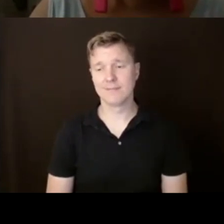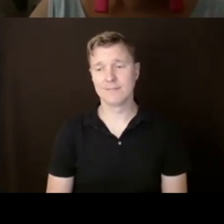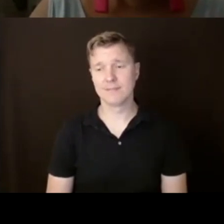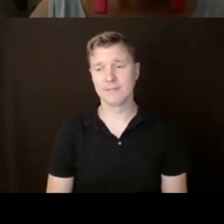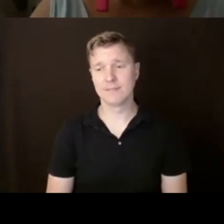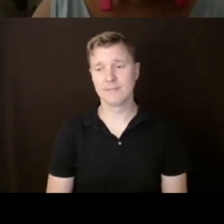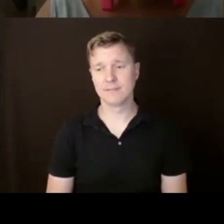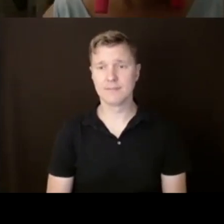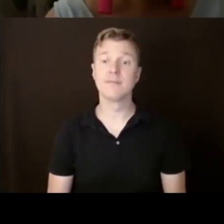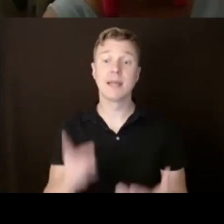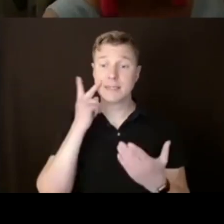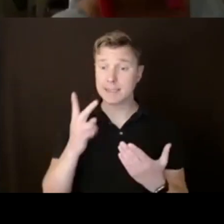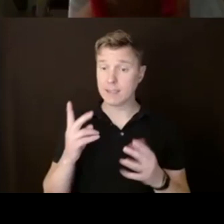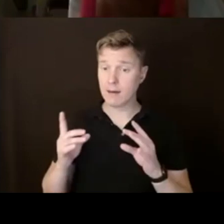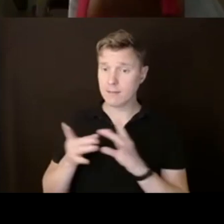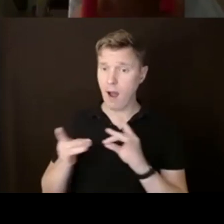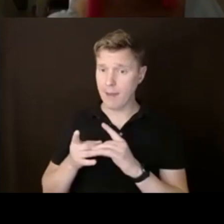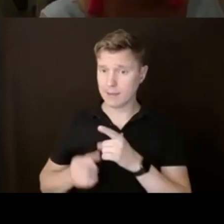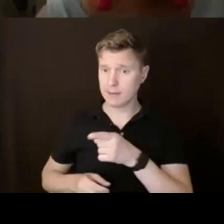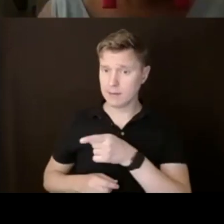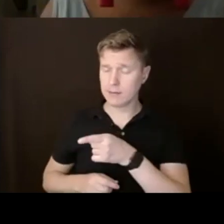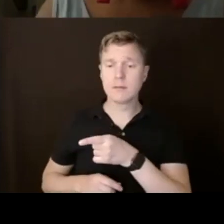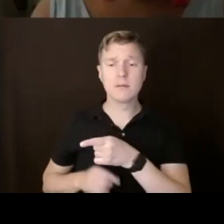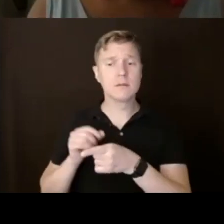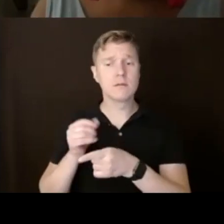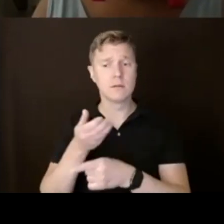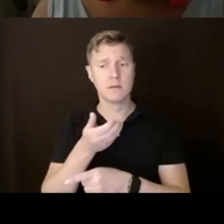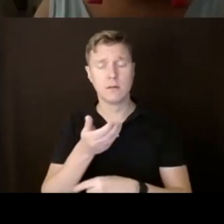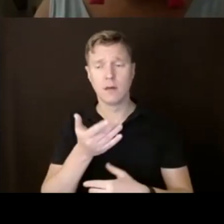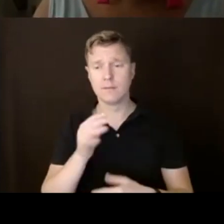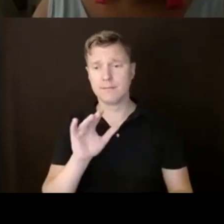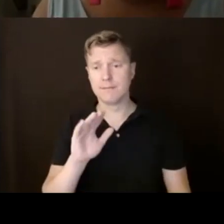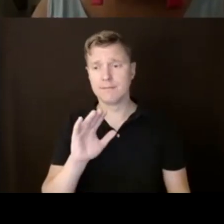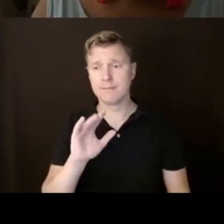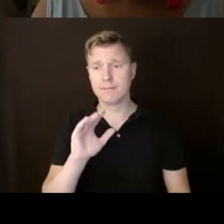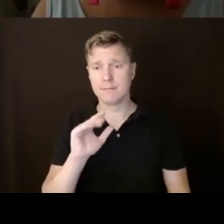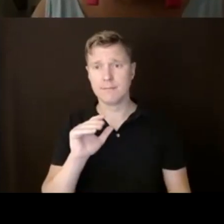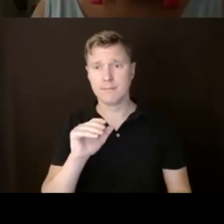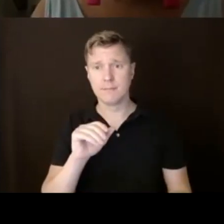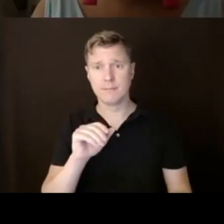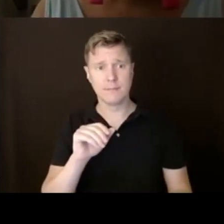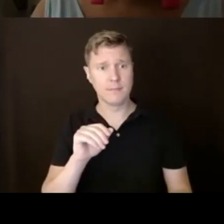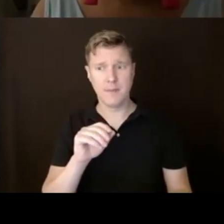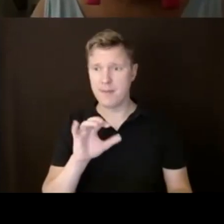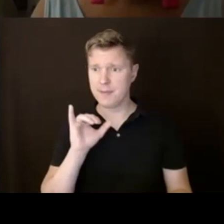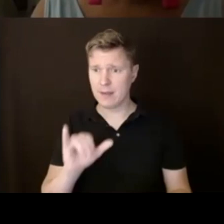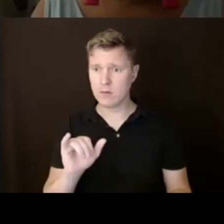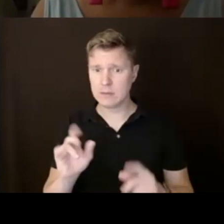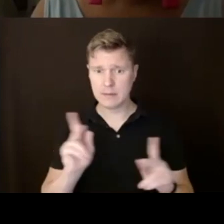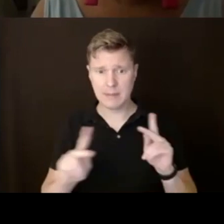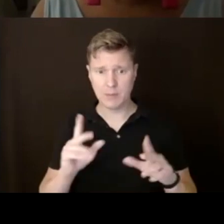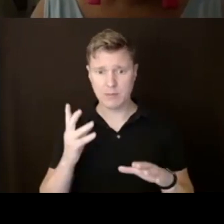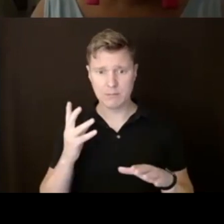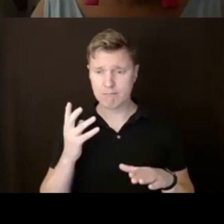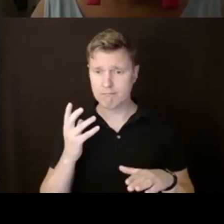Okay, I see from the comment that a few, the poll disappeared for a few people.